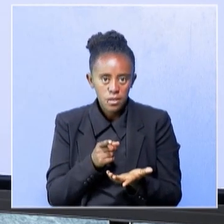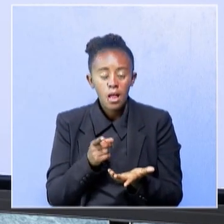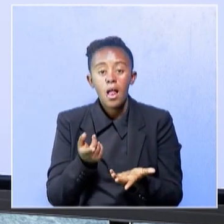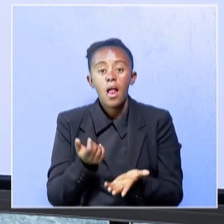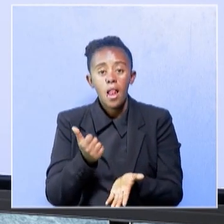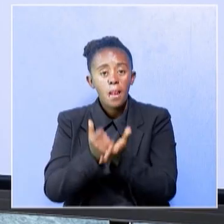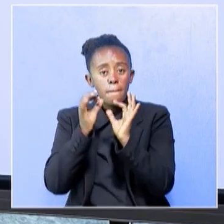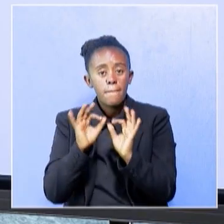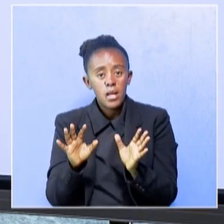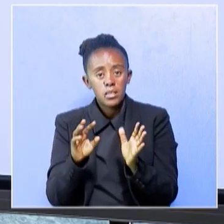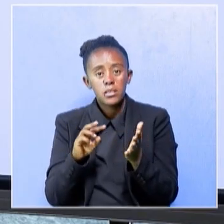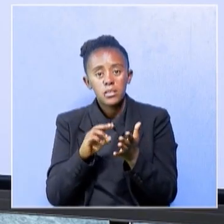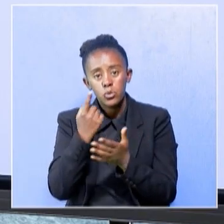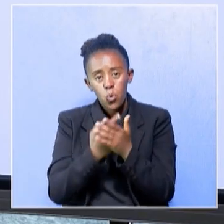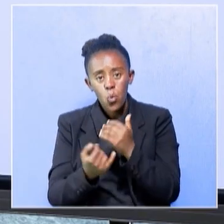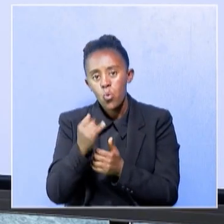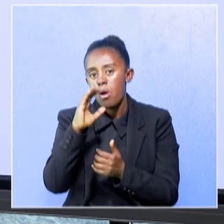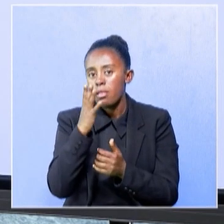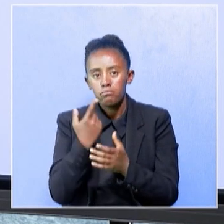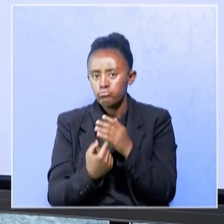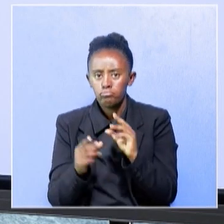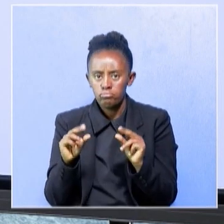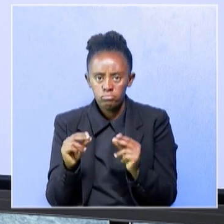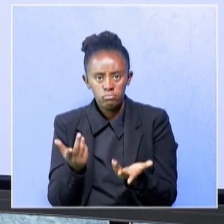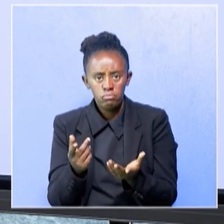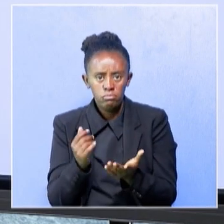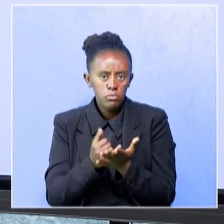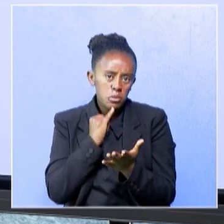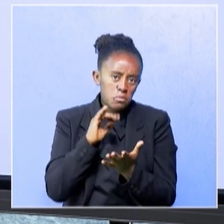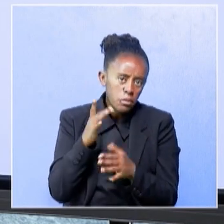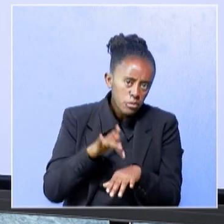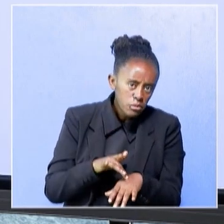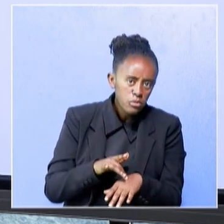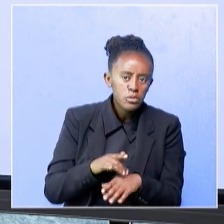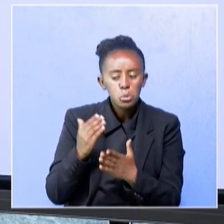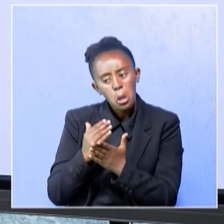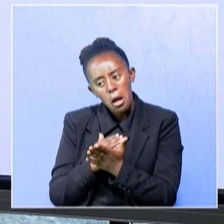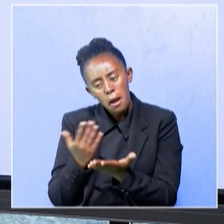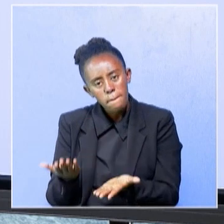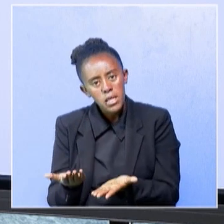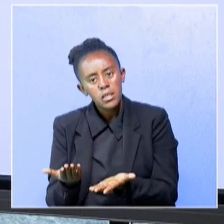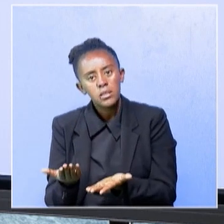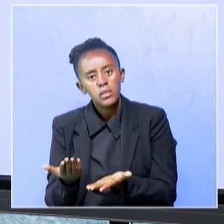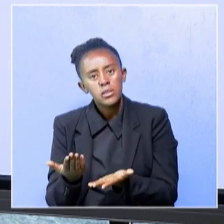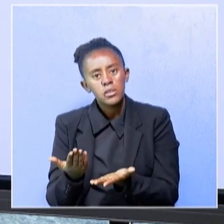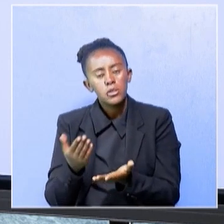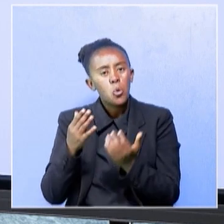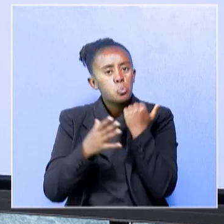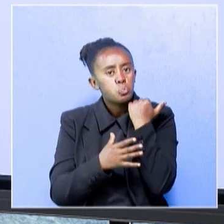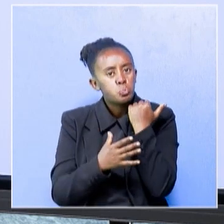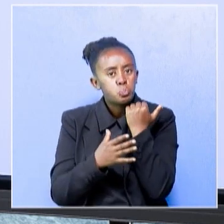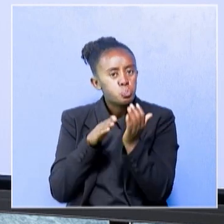helpless does not mean that only in the item. It's okay, it's maybe in an academic. If he's just poor